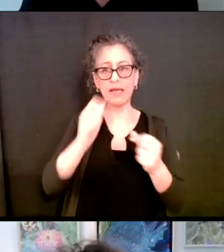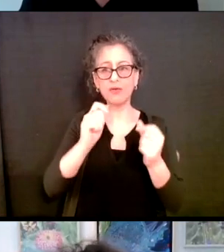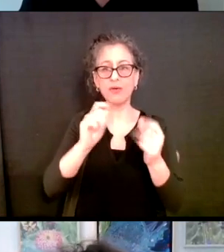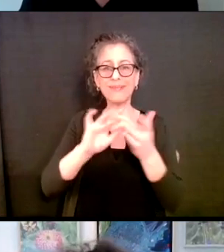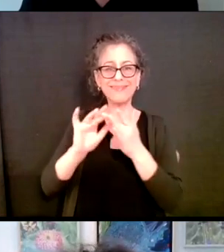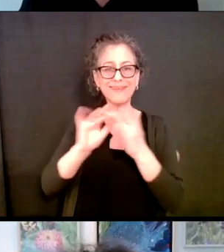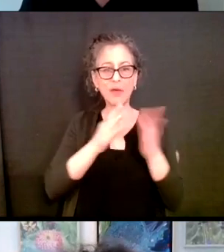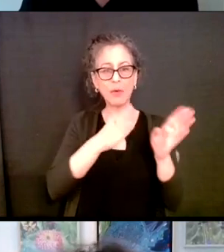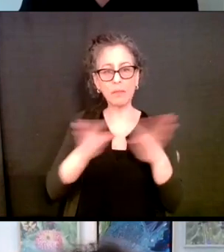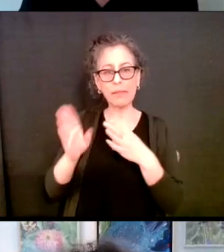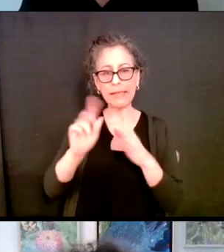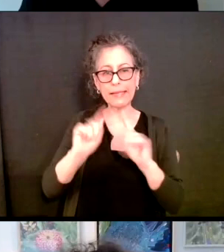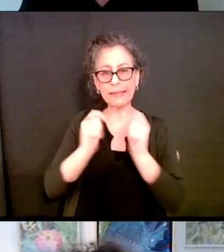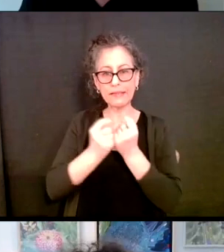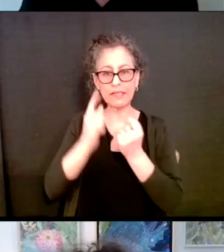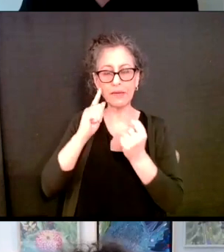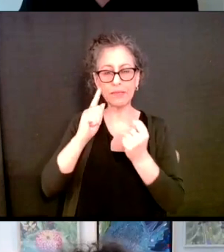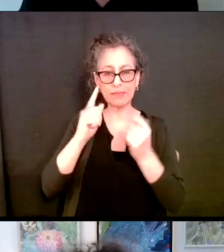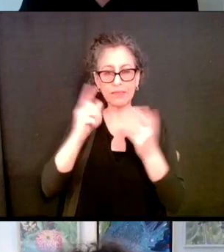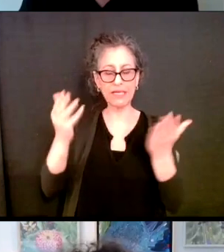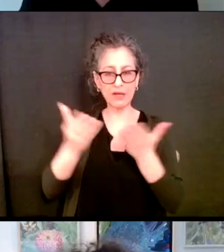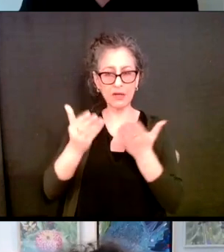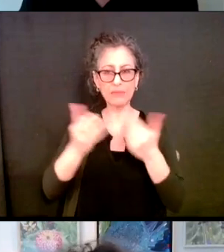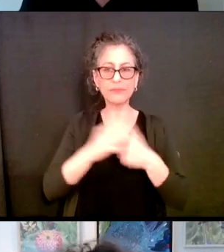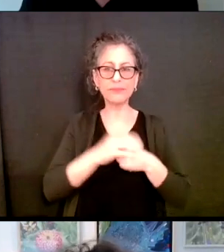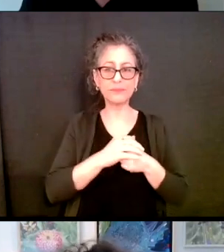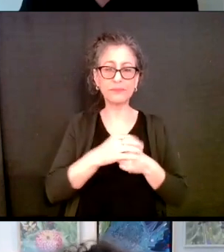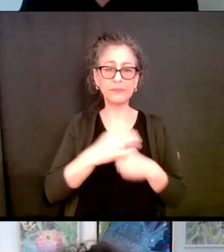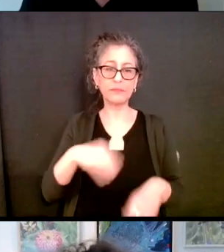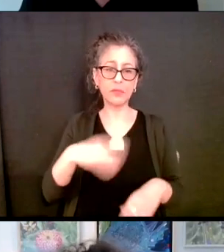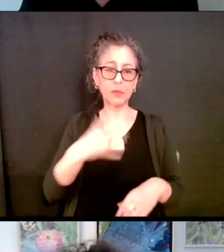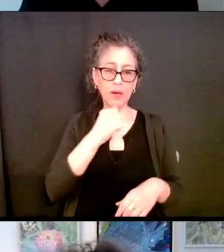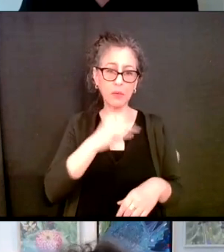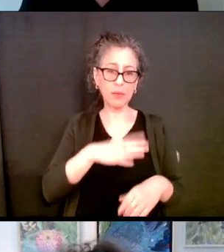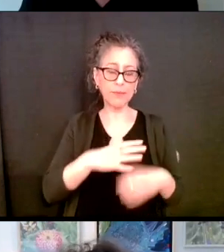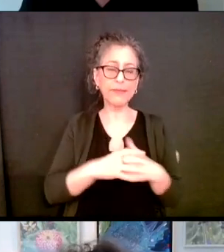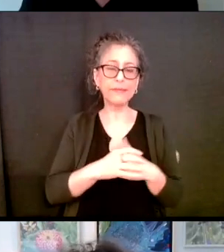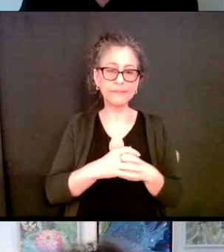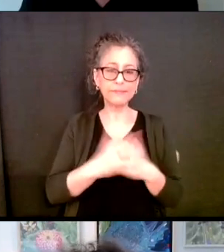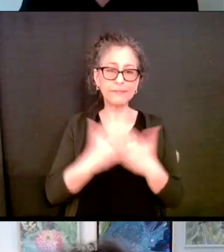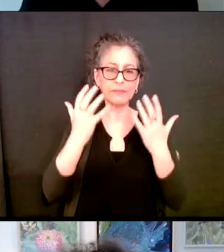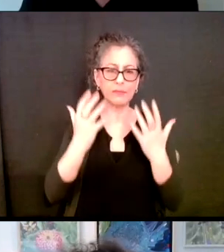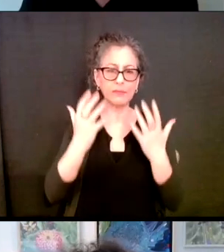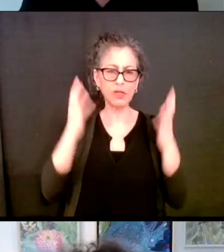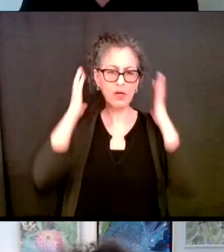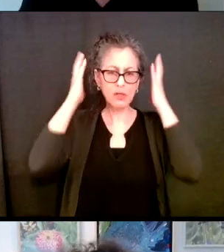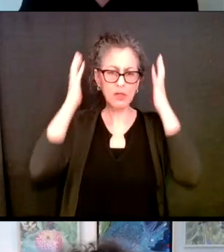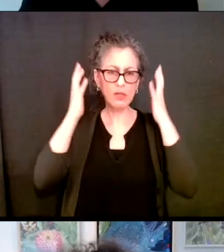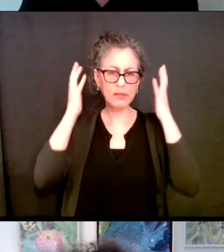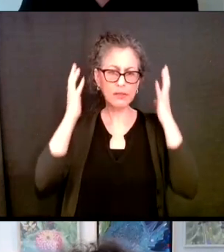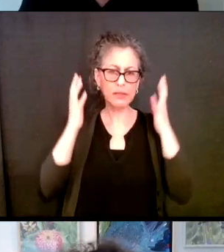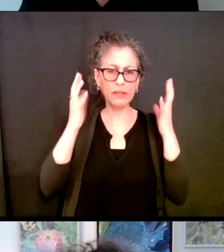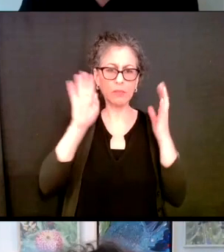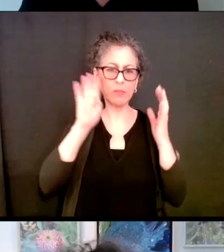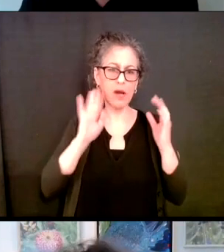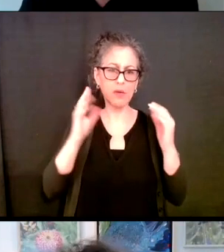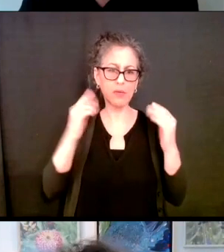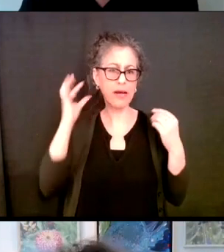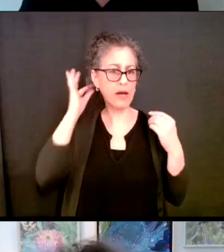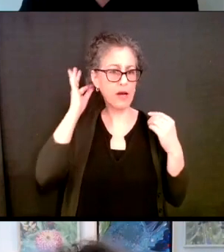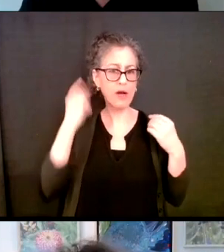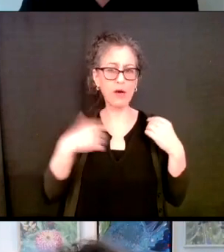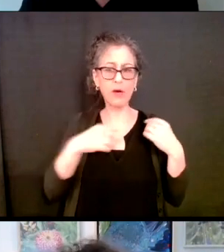team. My pronouns are she and her. I'm a white female, and I have dark curly shoulder length brown hair. I'm wearing